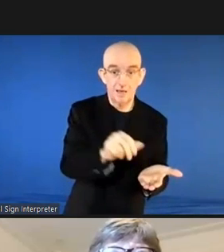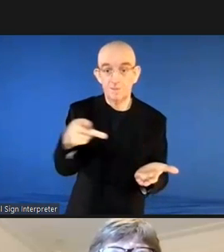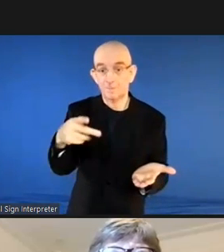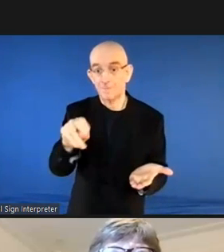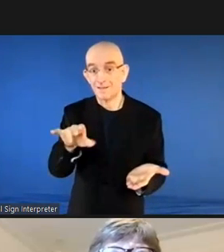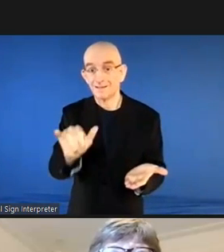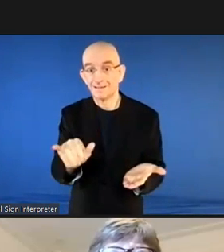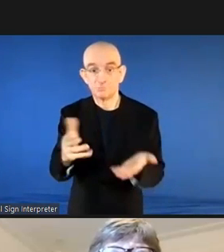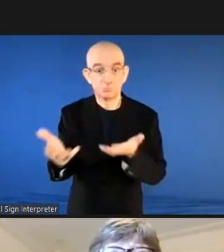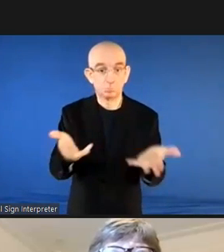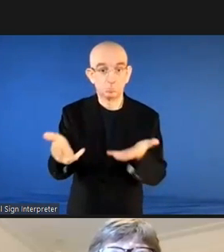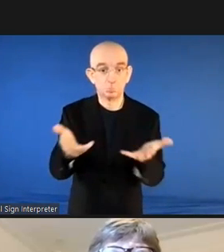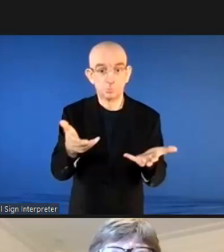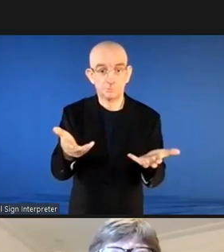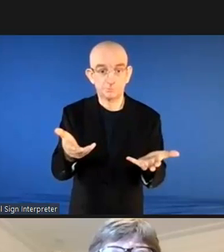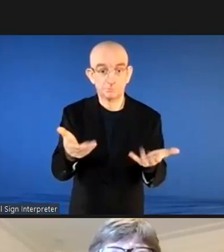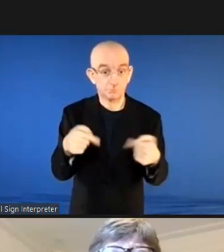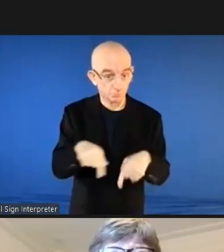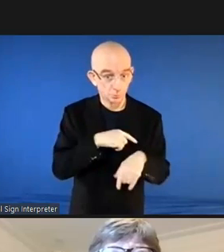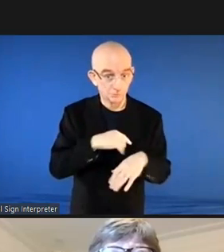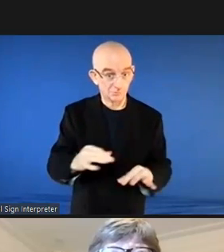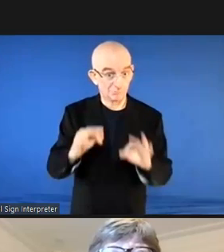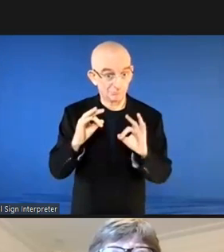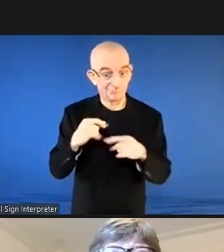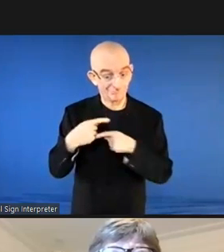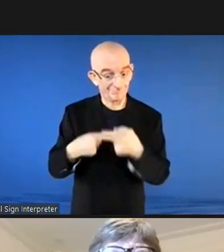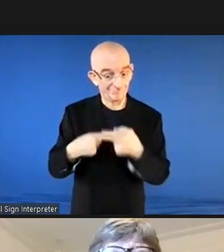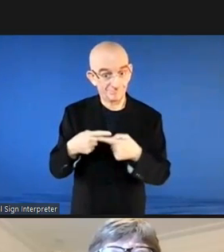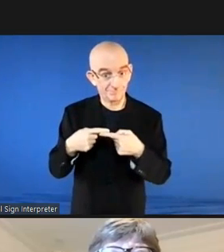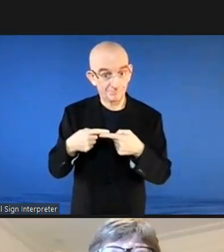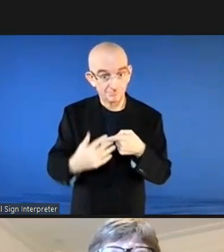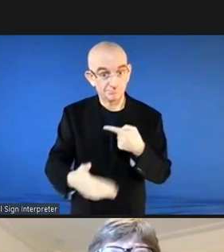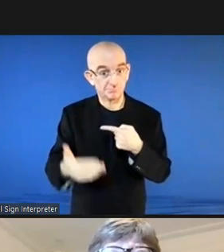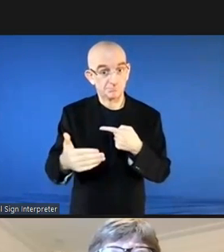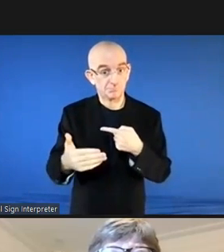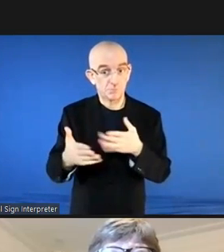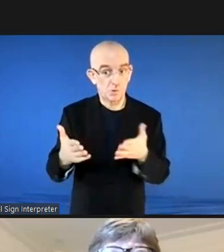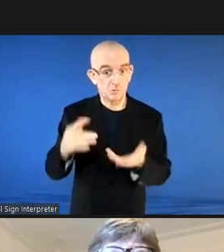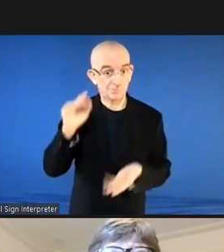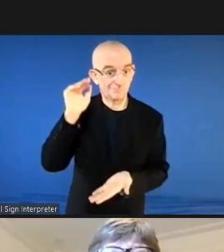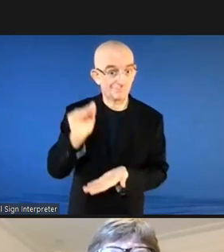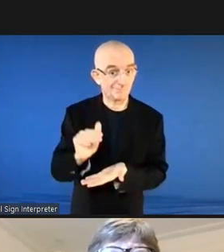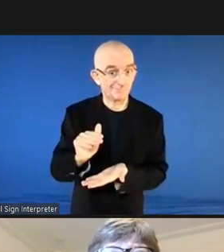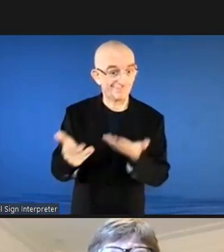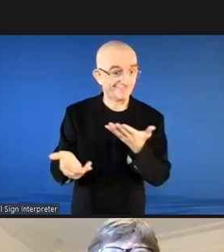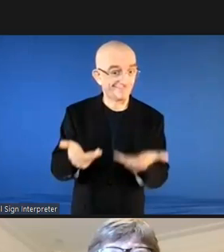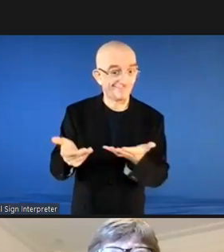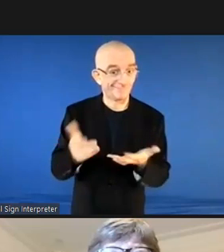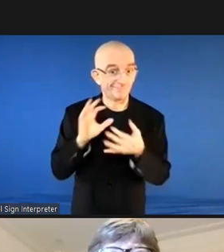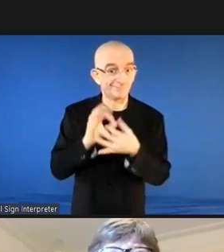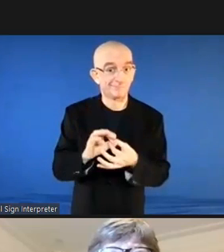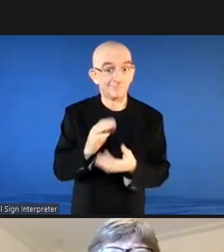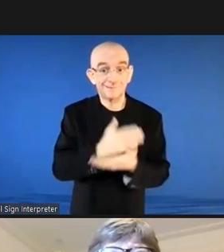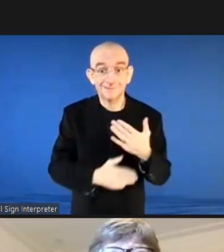fantastic programs you've been speaking about to do with disability and disability inclusion? And Joanna, is this something you're concerned about or